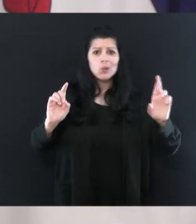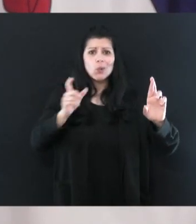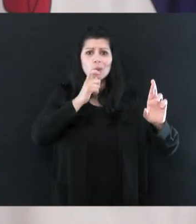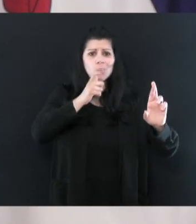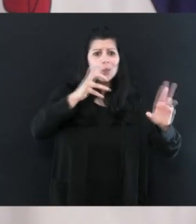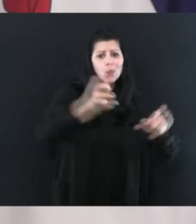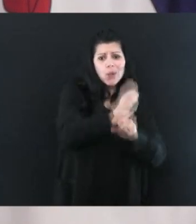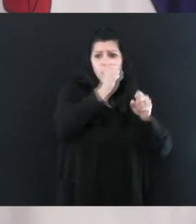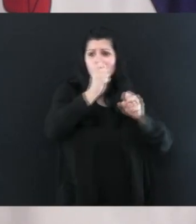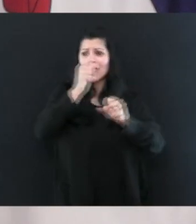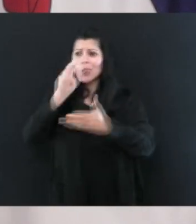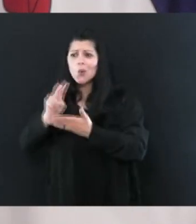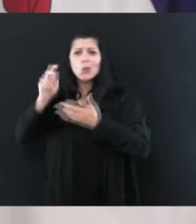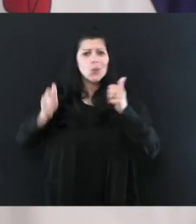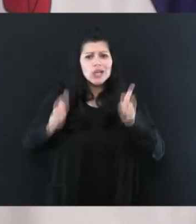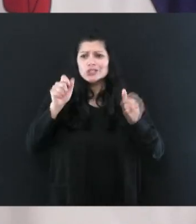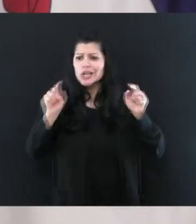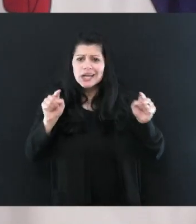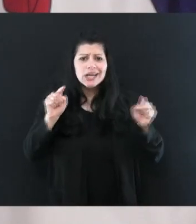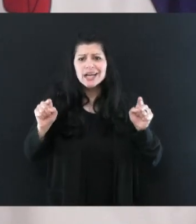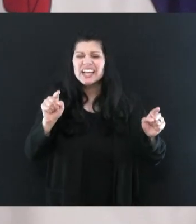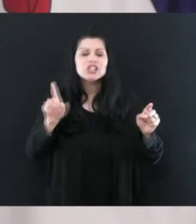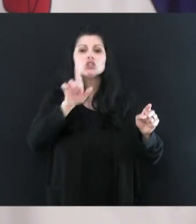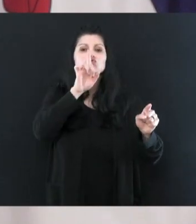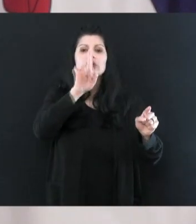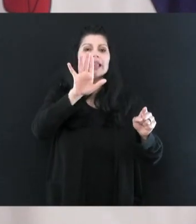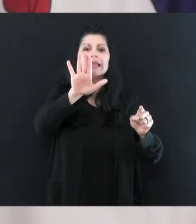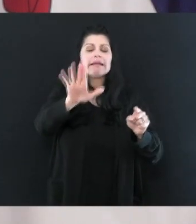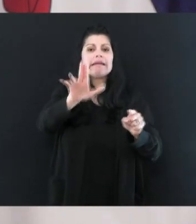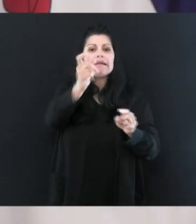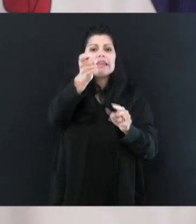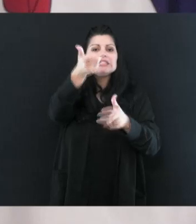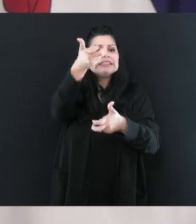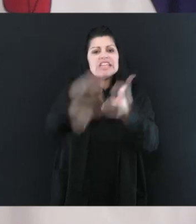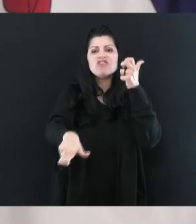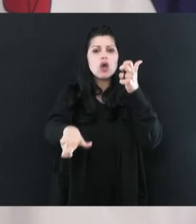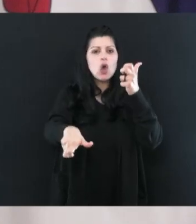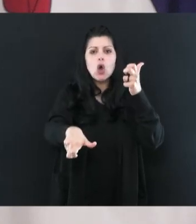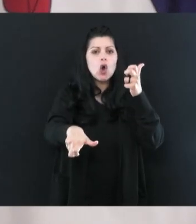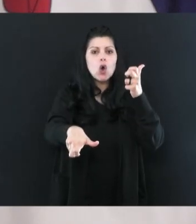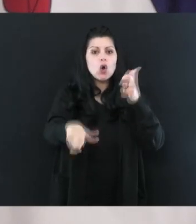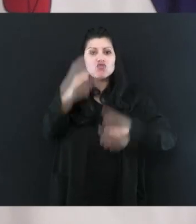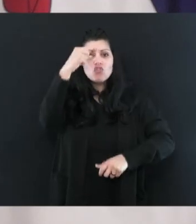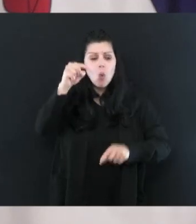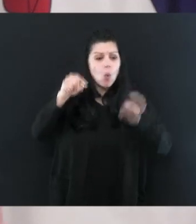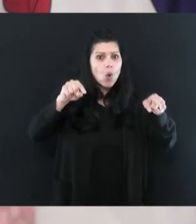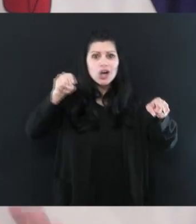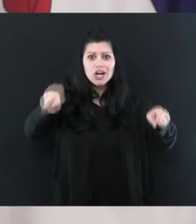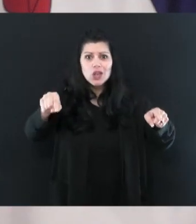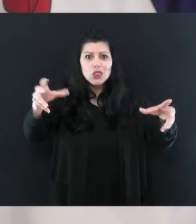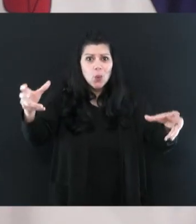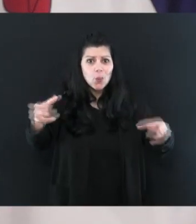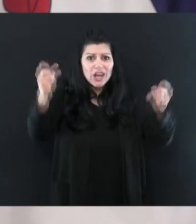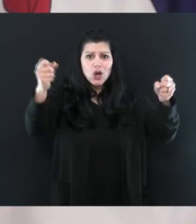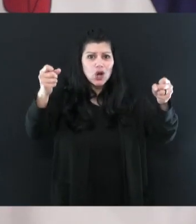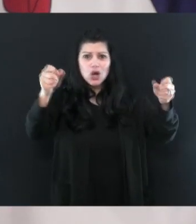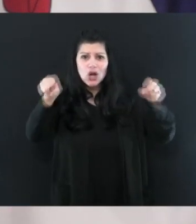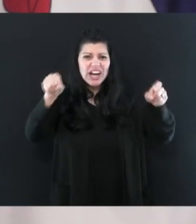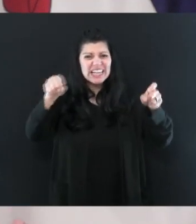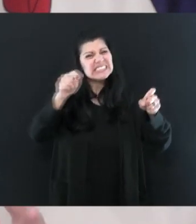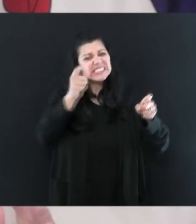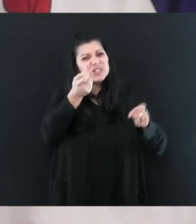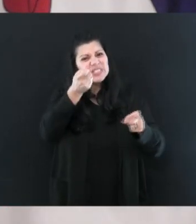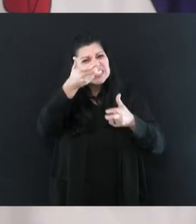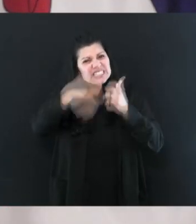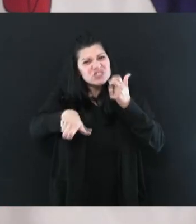going to be difficult on them. And from the standpoint of the lag,